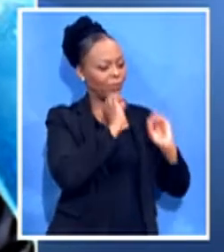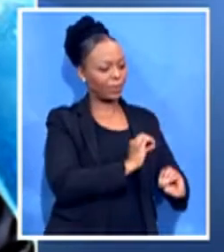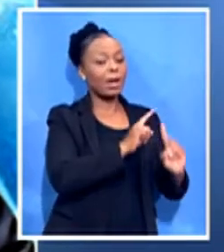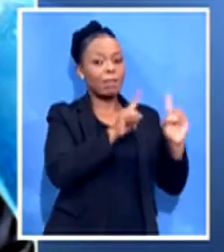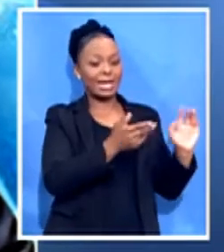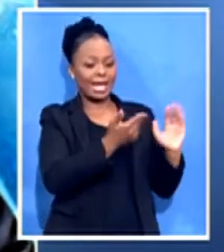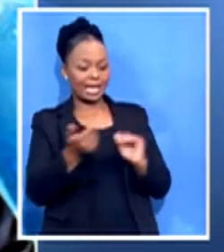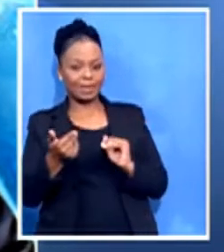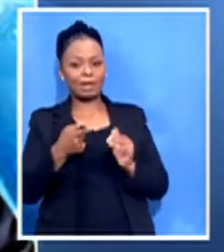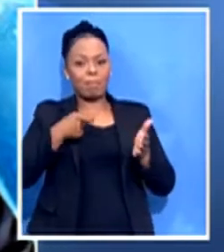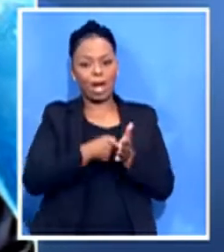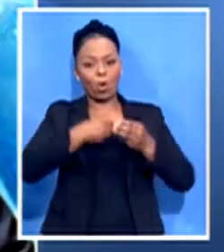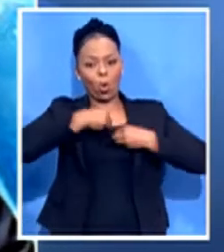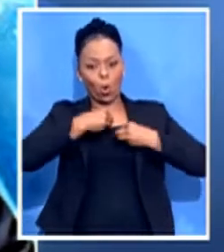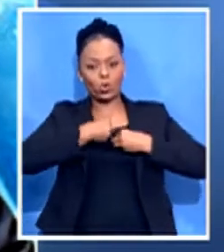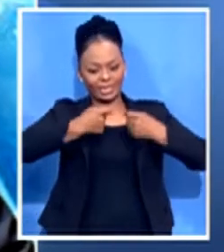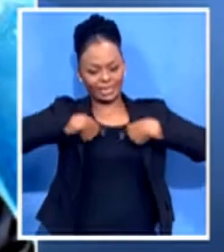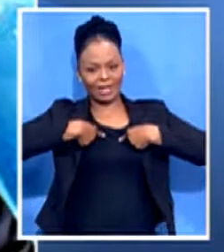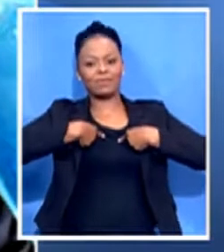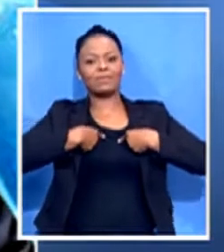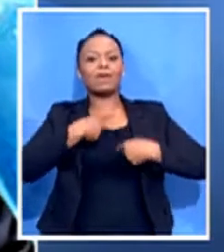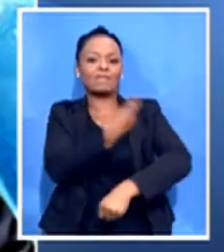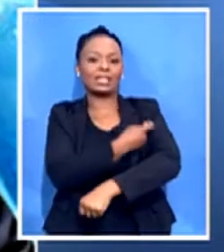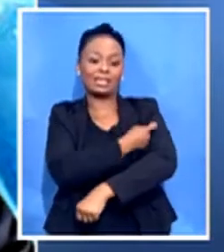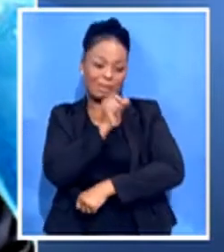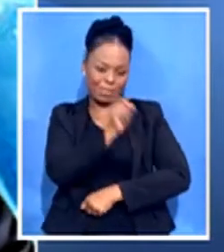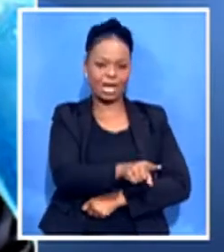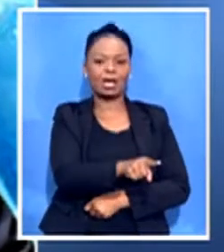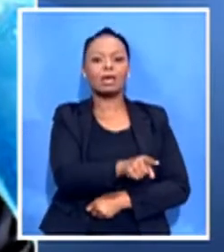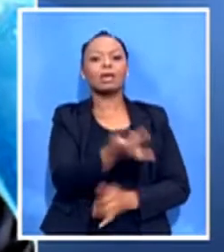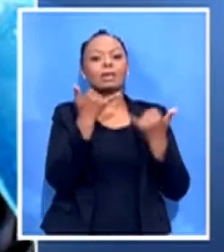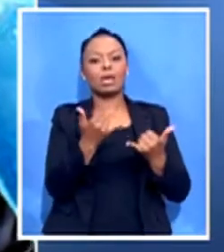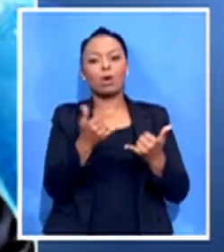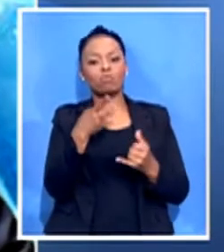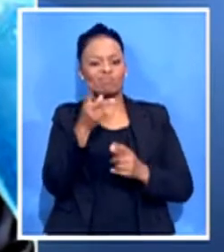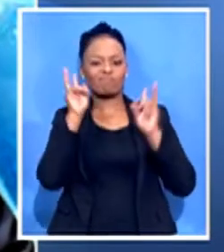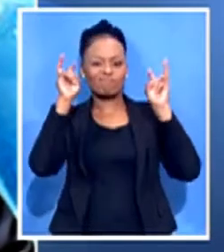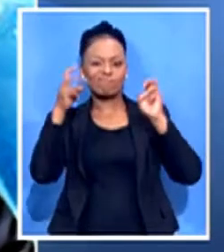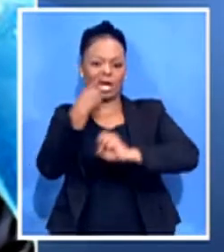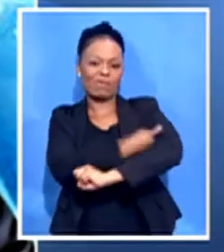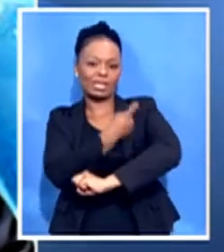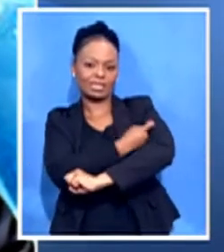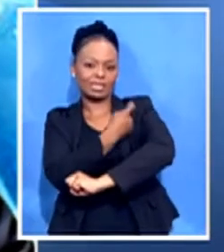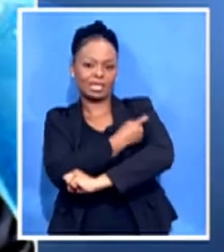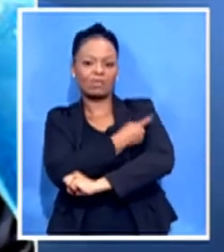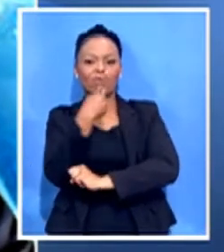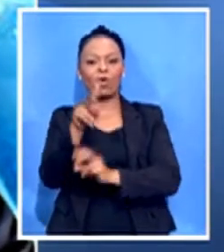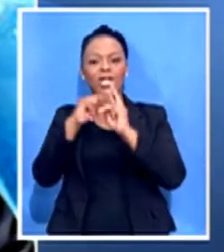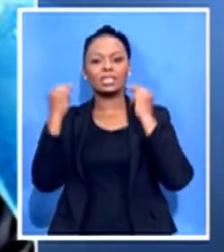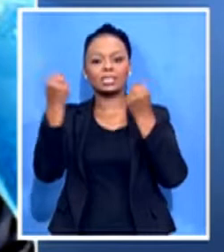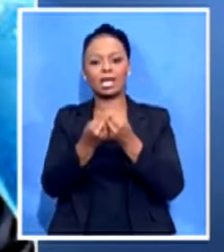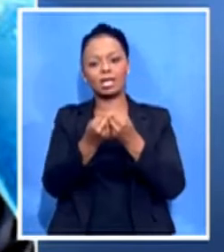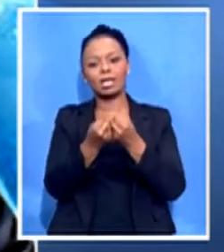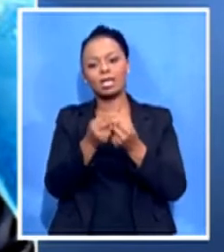this is actually the case with the vaccines for the National Immunization Program, which is largely